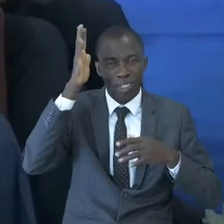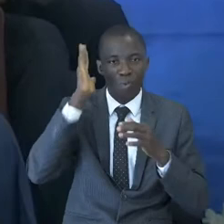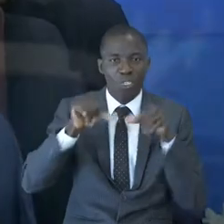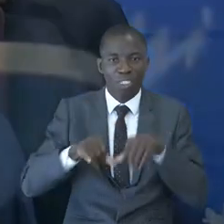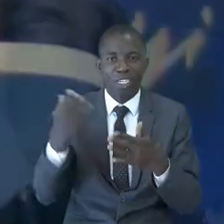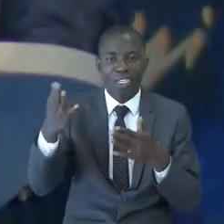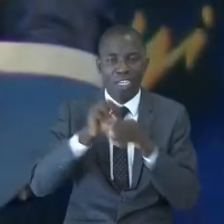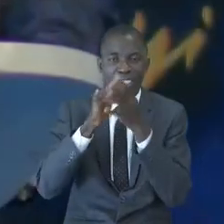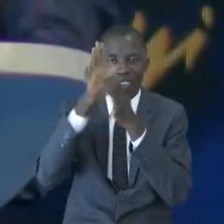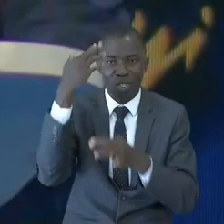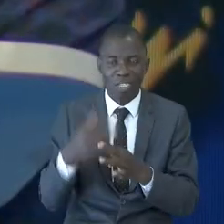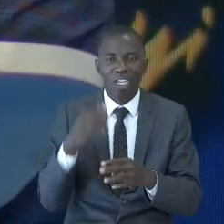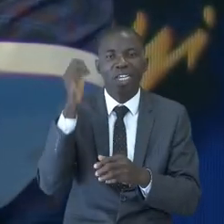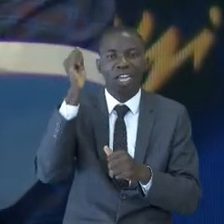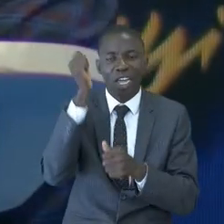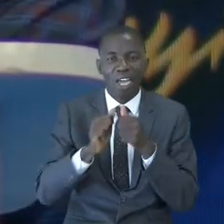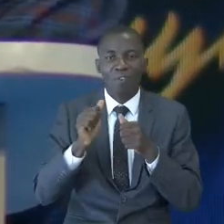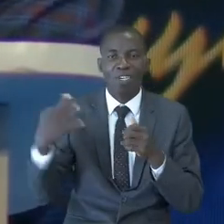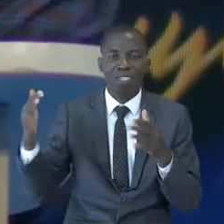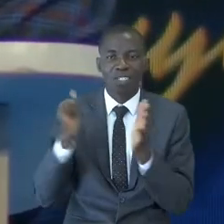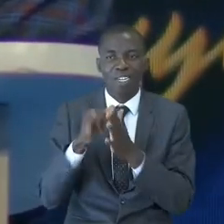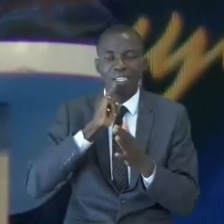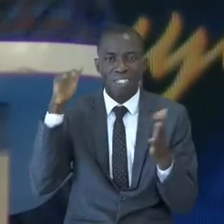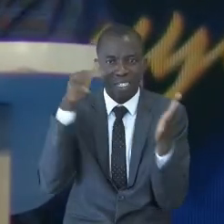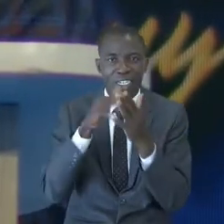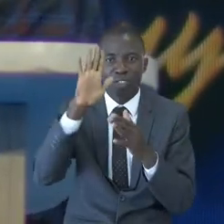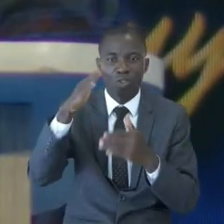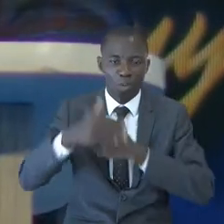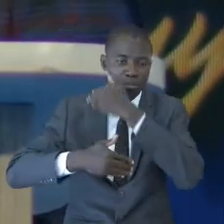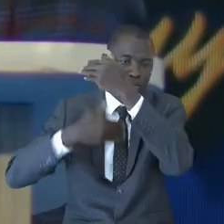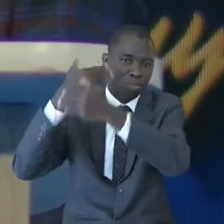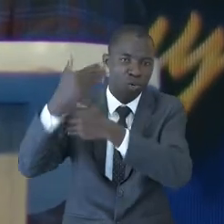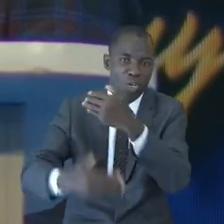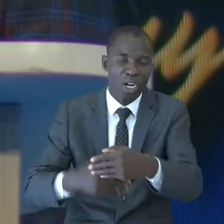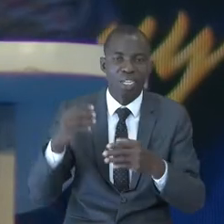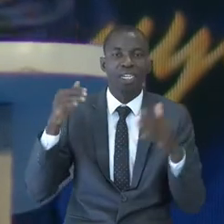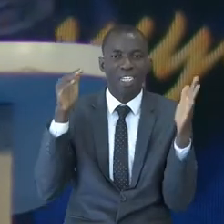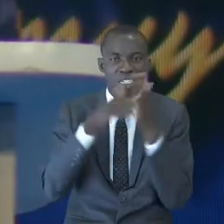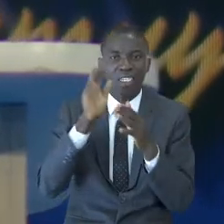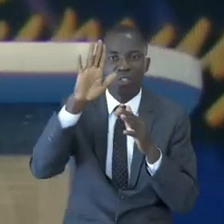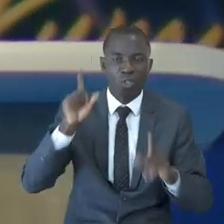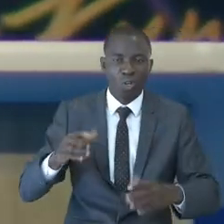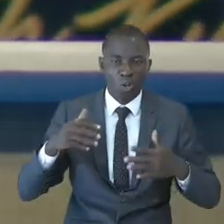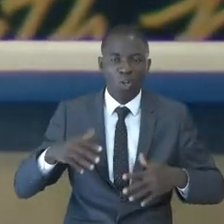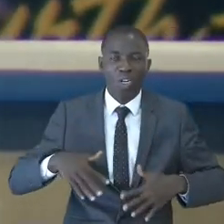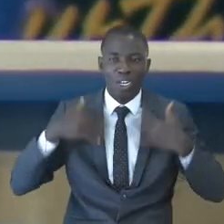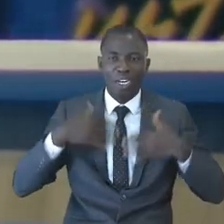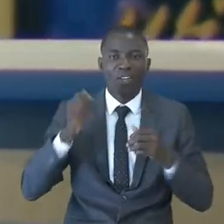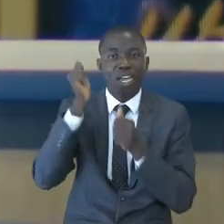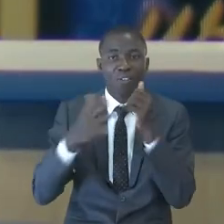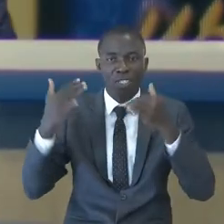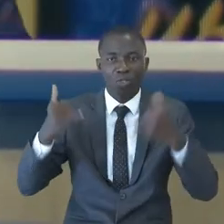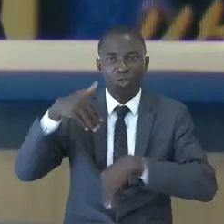Everything that is contrary to your progress, contrary to your life, everything tonight